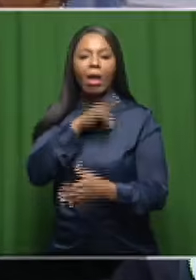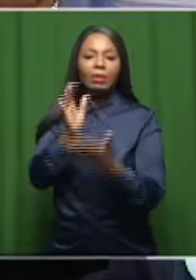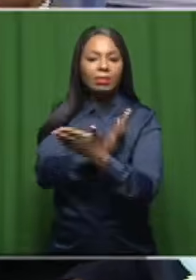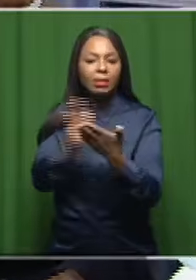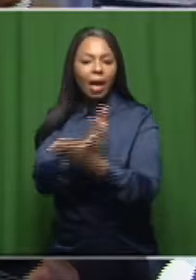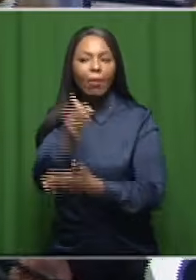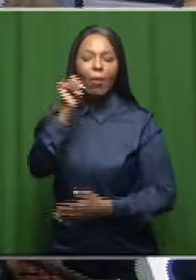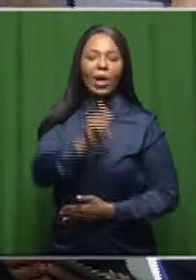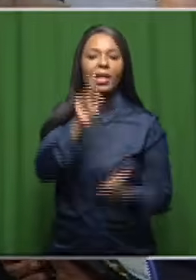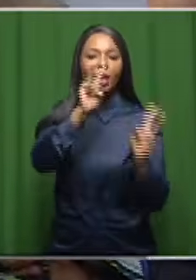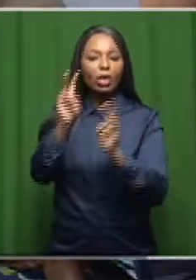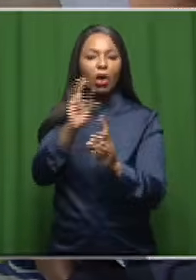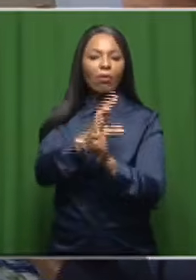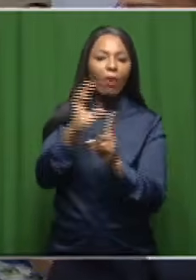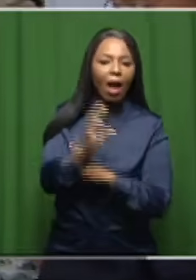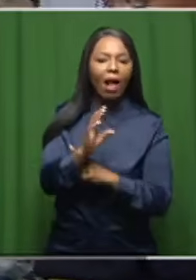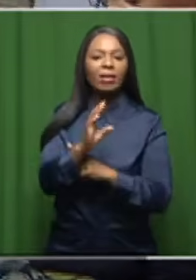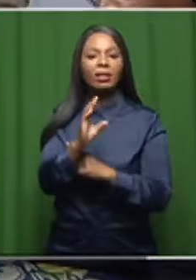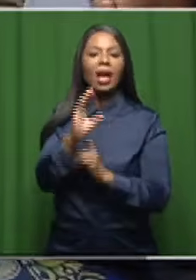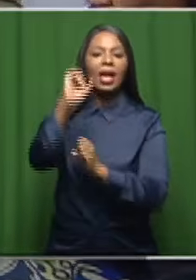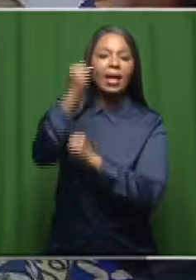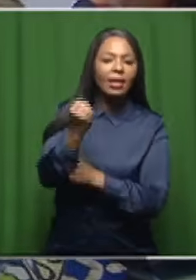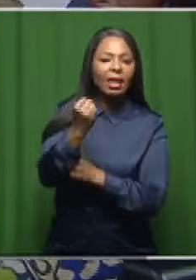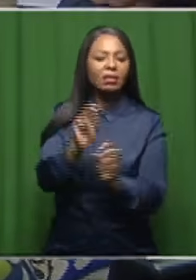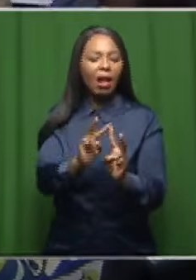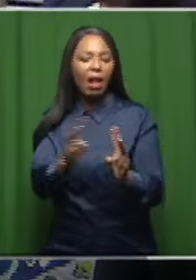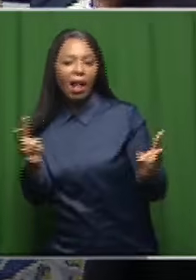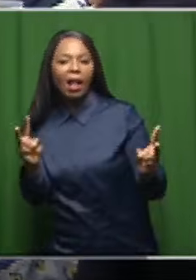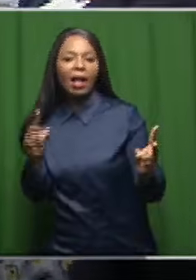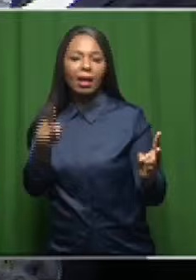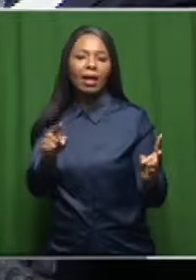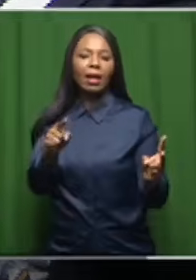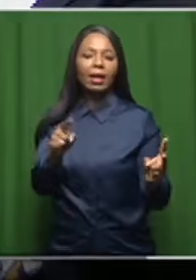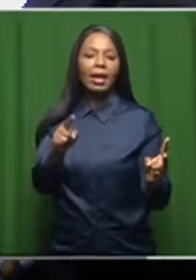it comes to cultural and creative industries, there's much